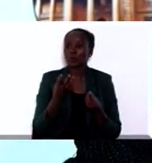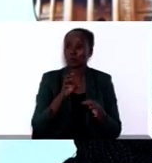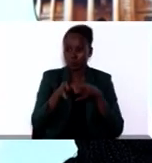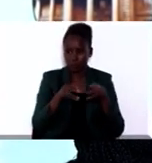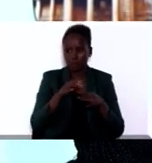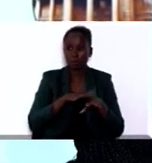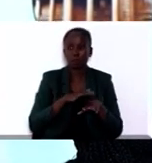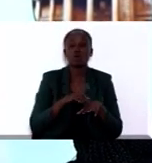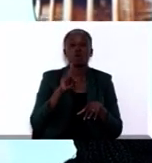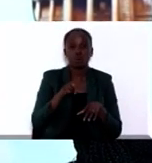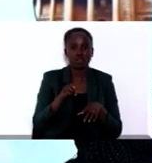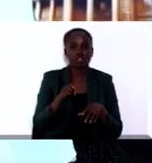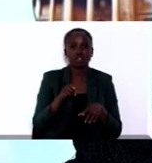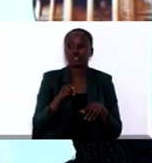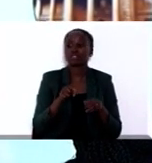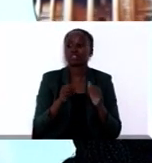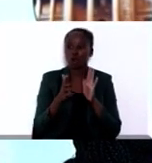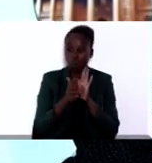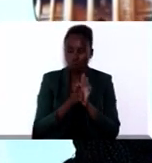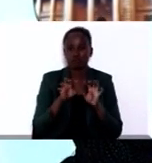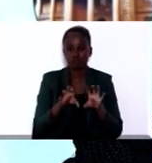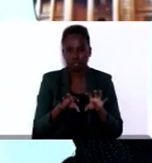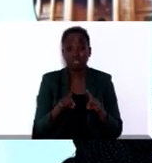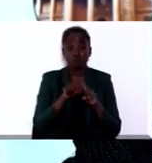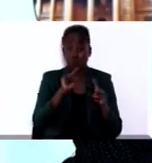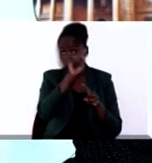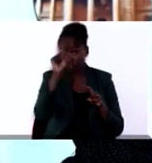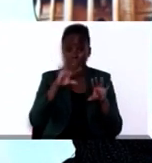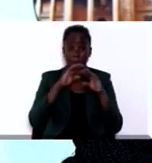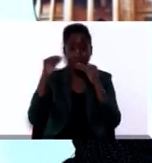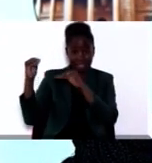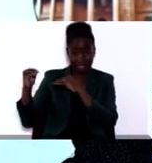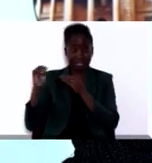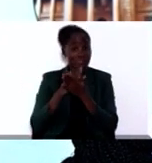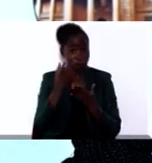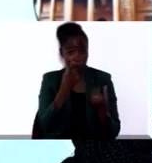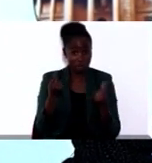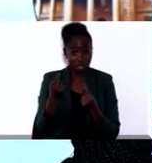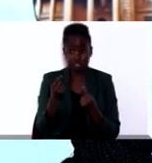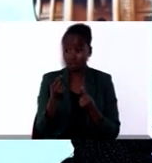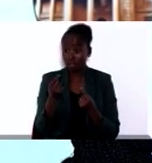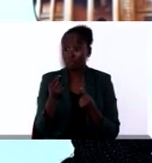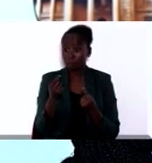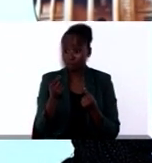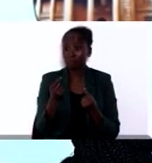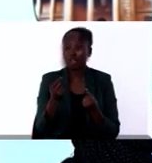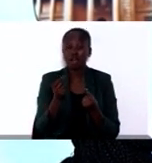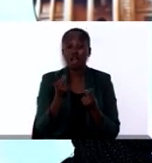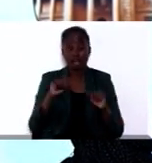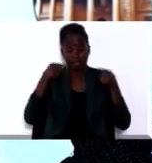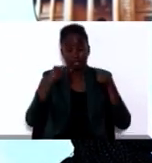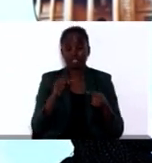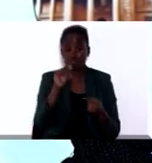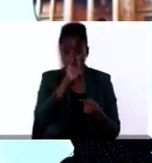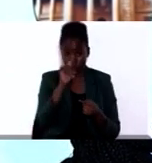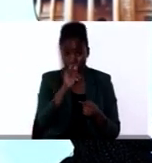agencies, as well as business, particularly business against crime, we want to increase collaboration